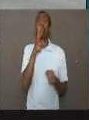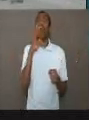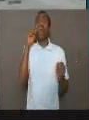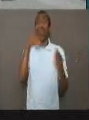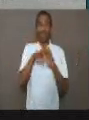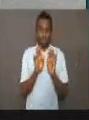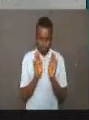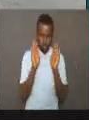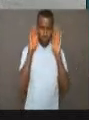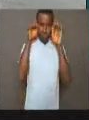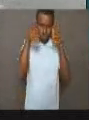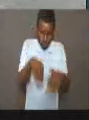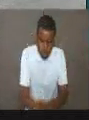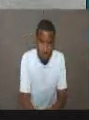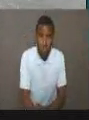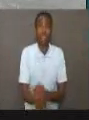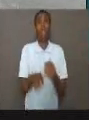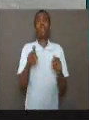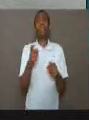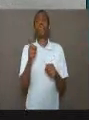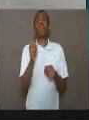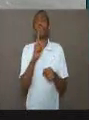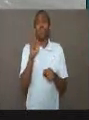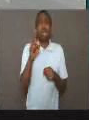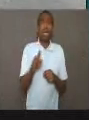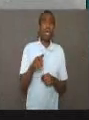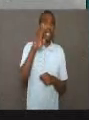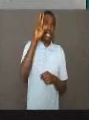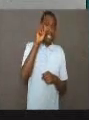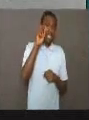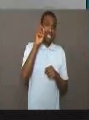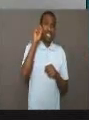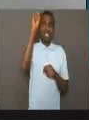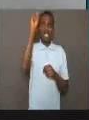that is minus 30 degrees Celsius.